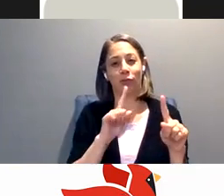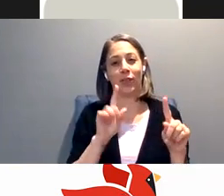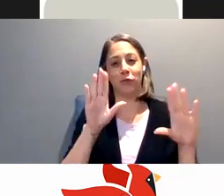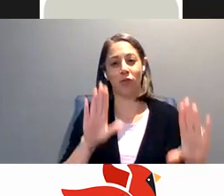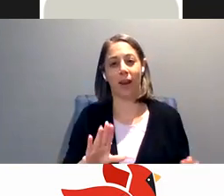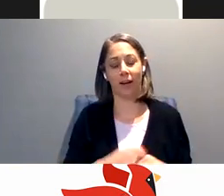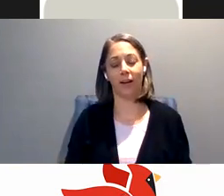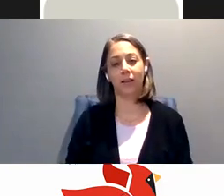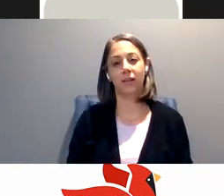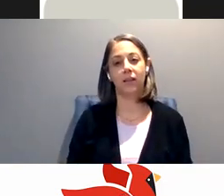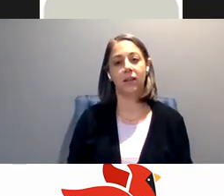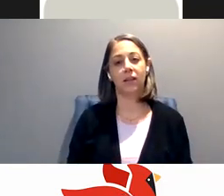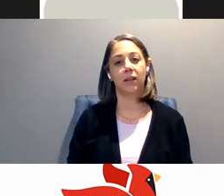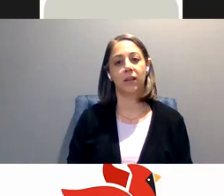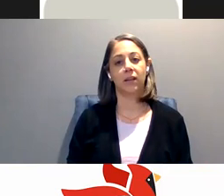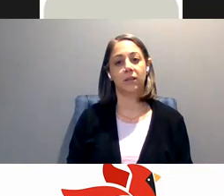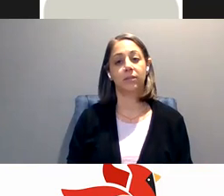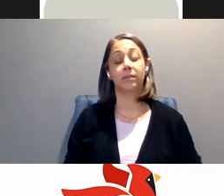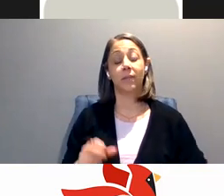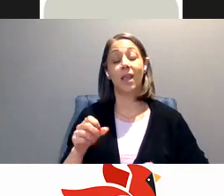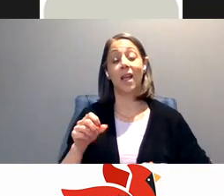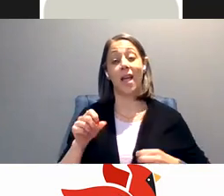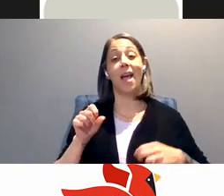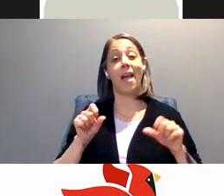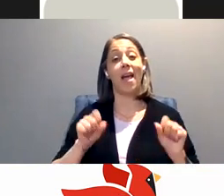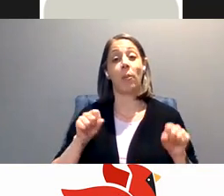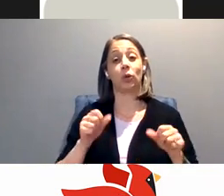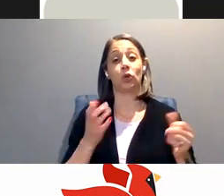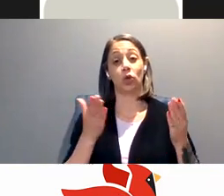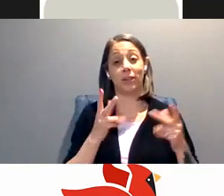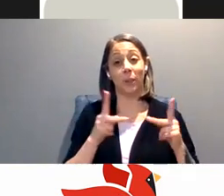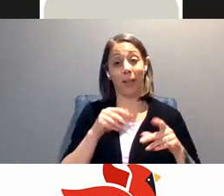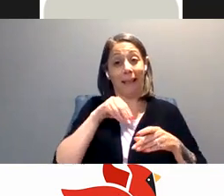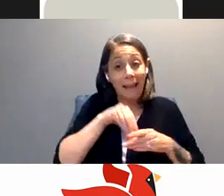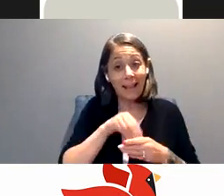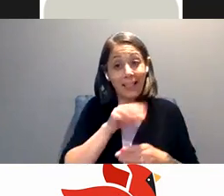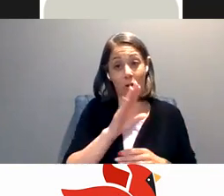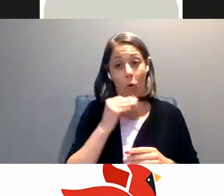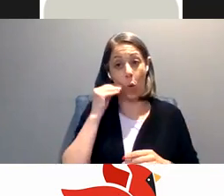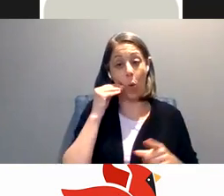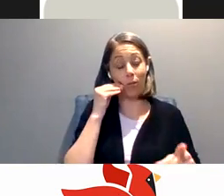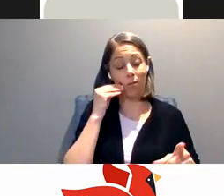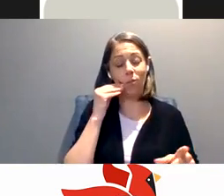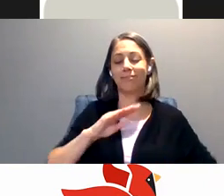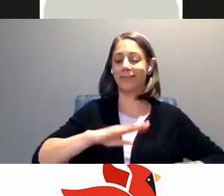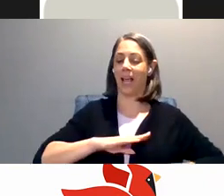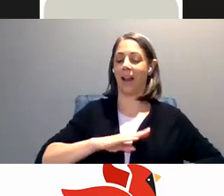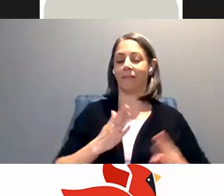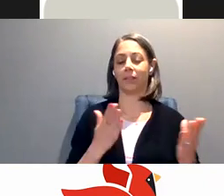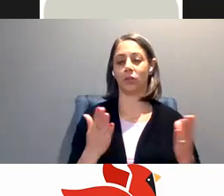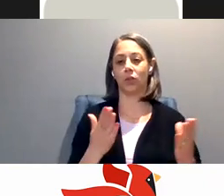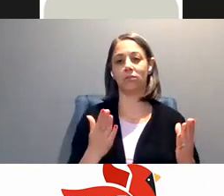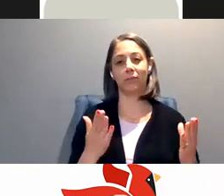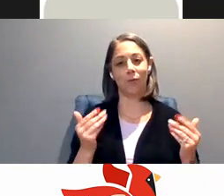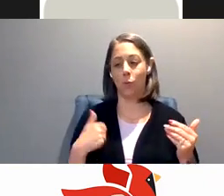been able to, service people in their homes. They're happy with their service, and we're moving